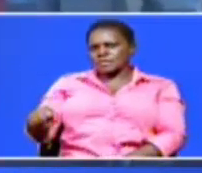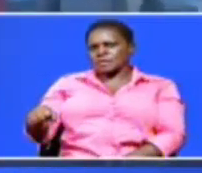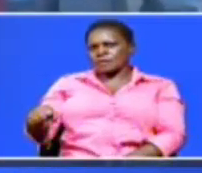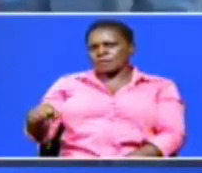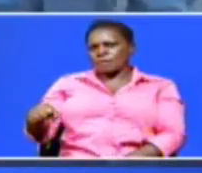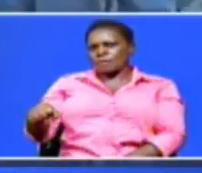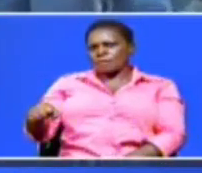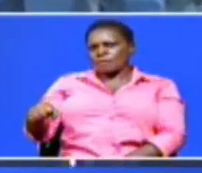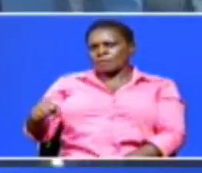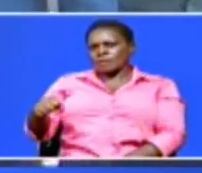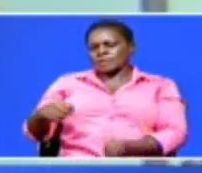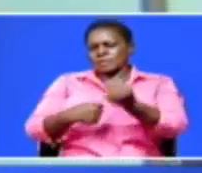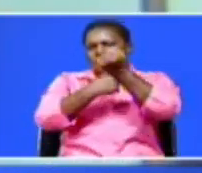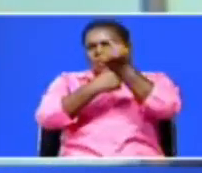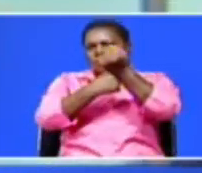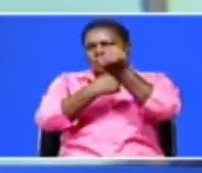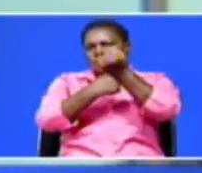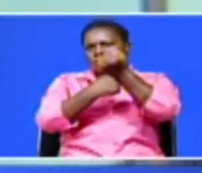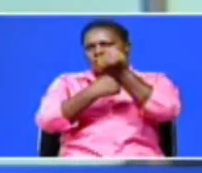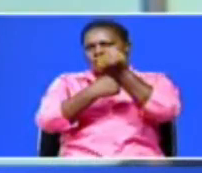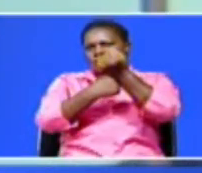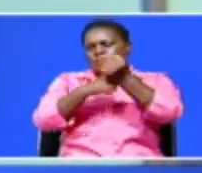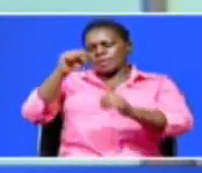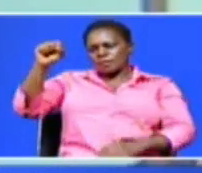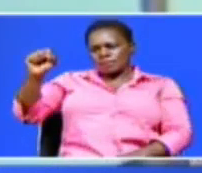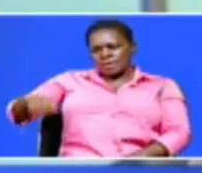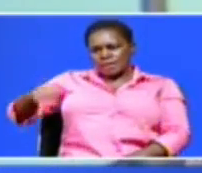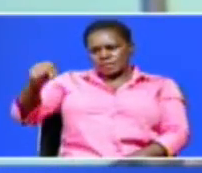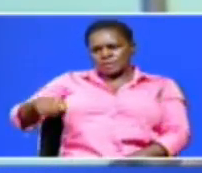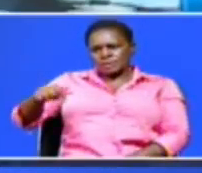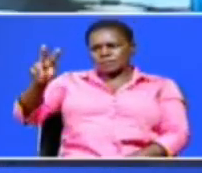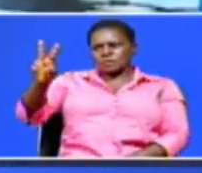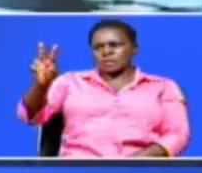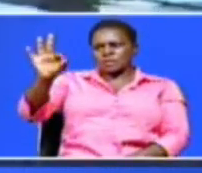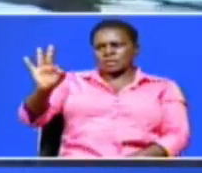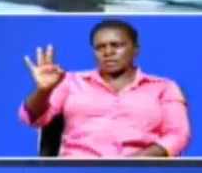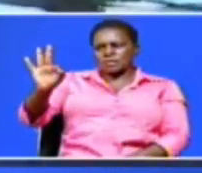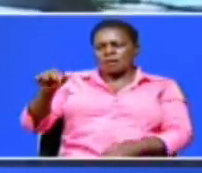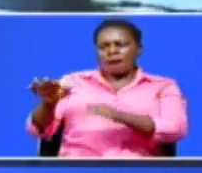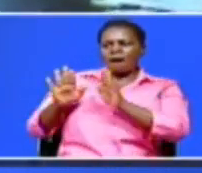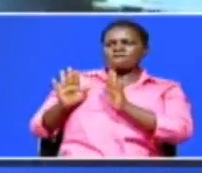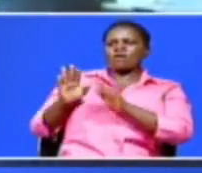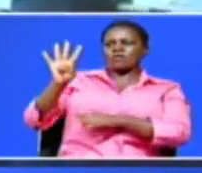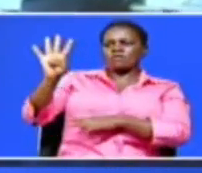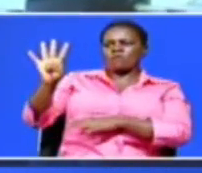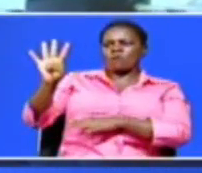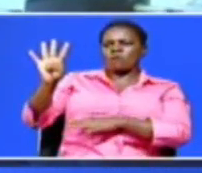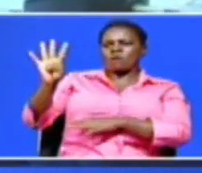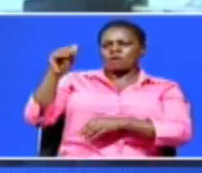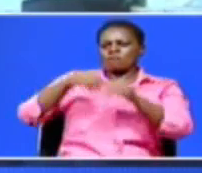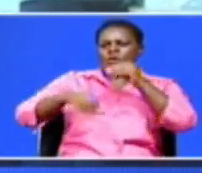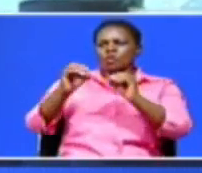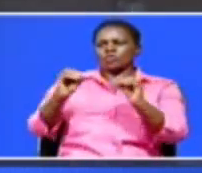Karit people, I support. Members who voted yes, 23, abstained, 4, not